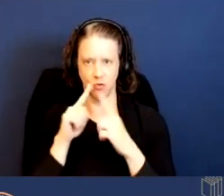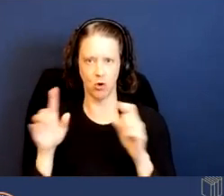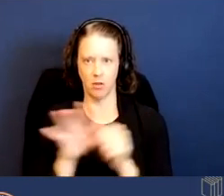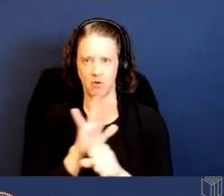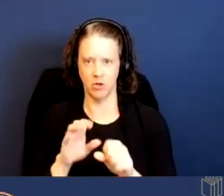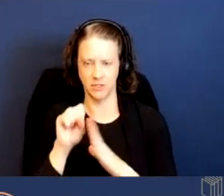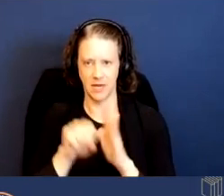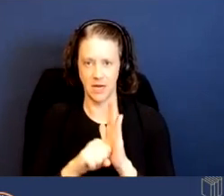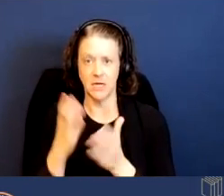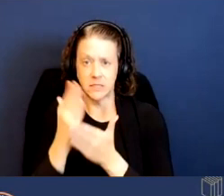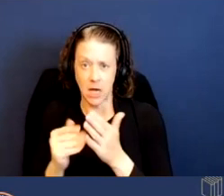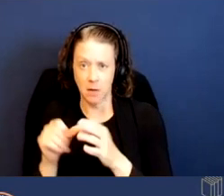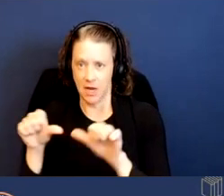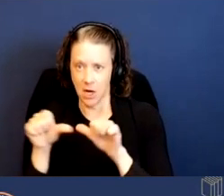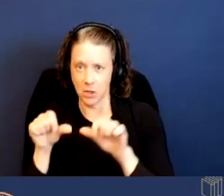are areas that have,